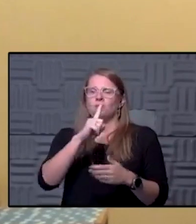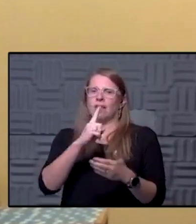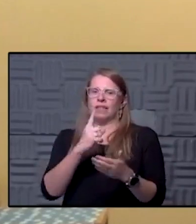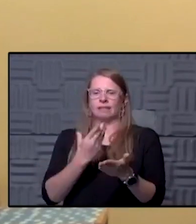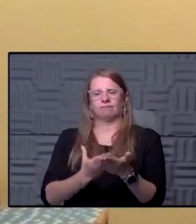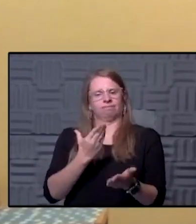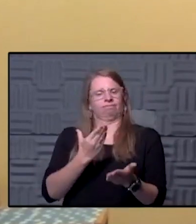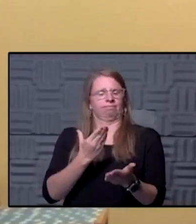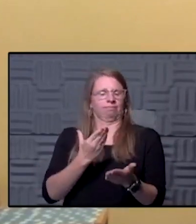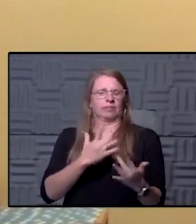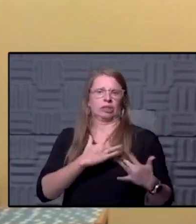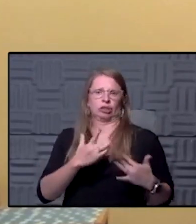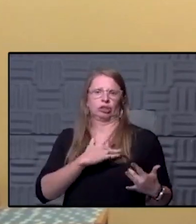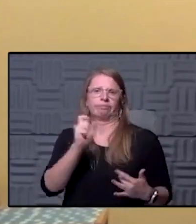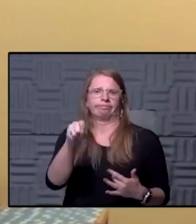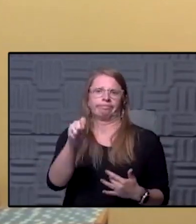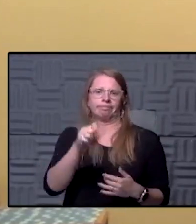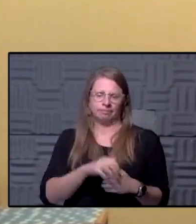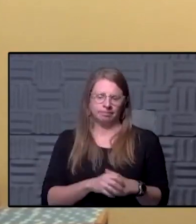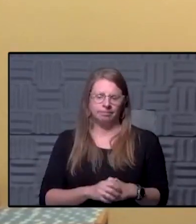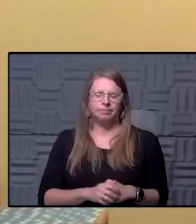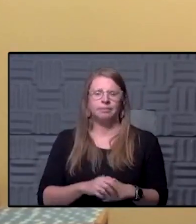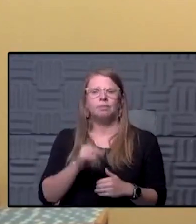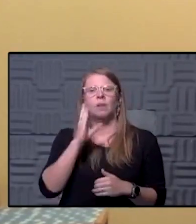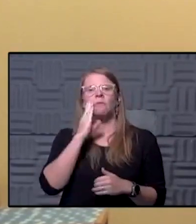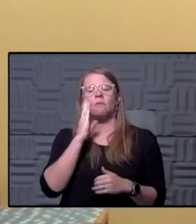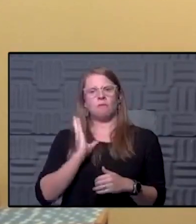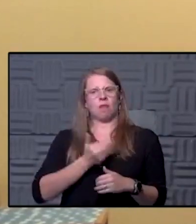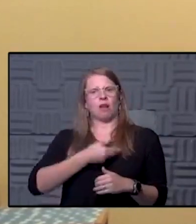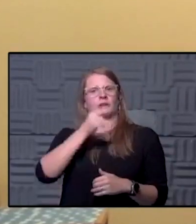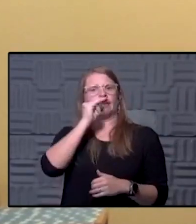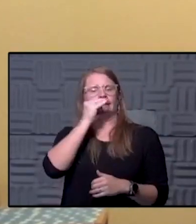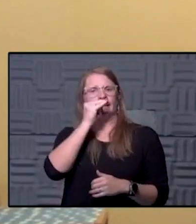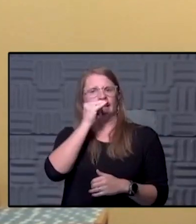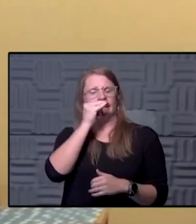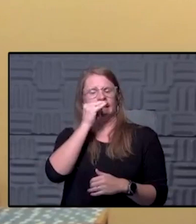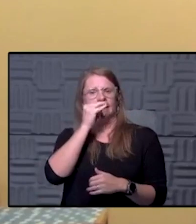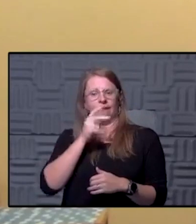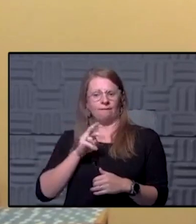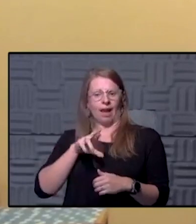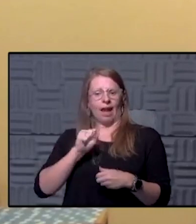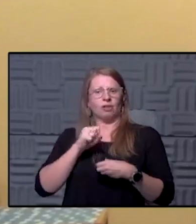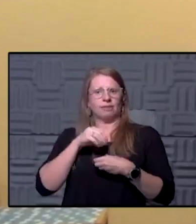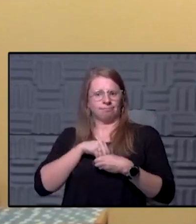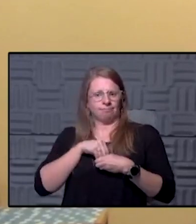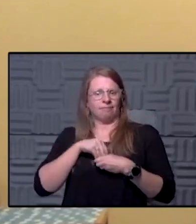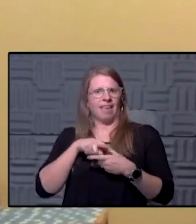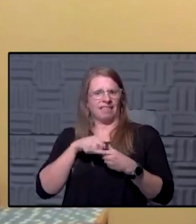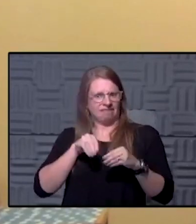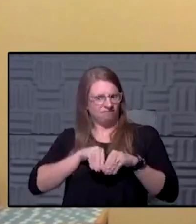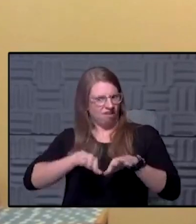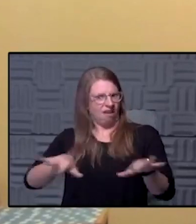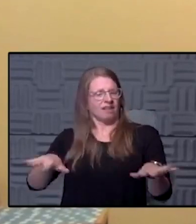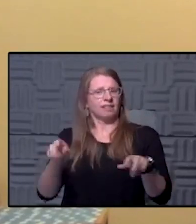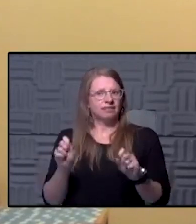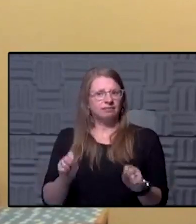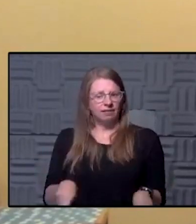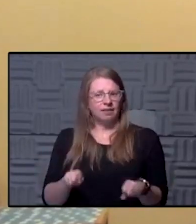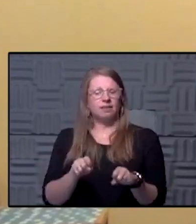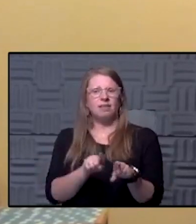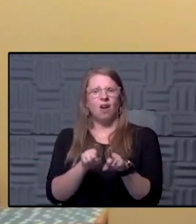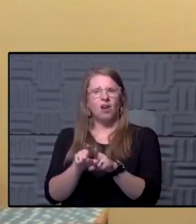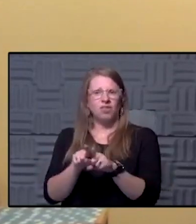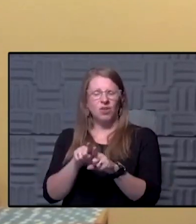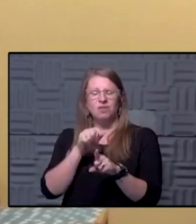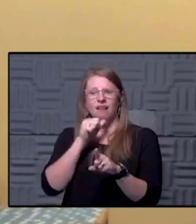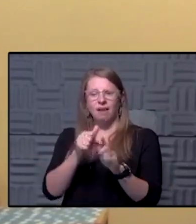concern. We know that our kids can carry this virus and spread the virus, and we know that they also don't get as